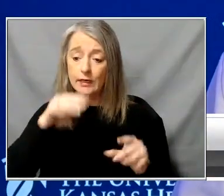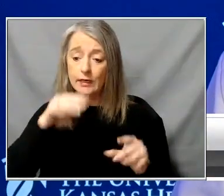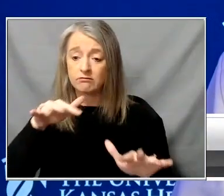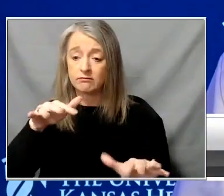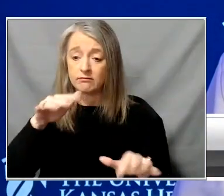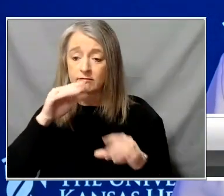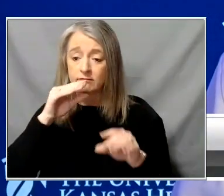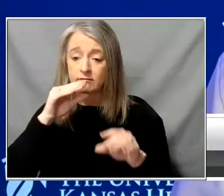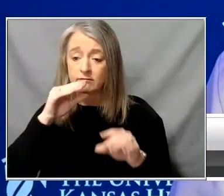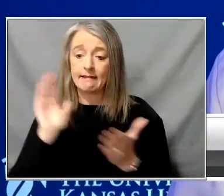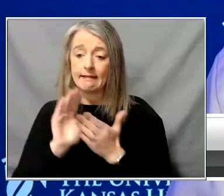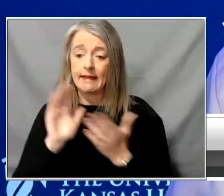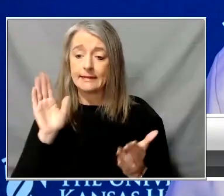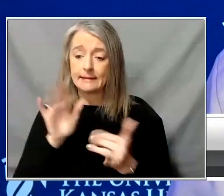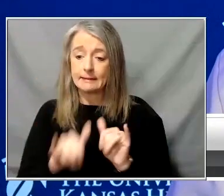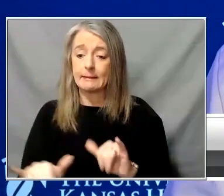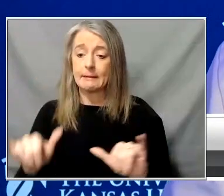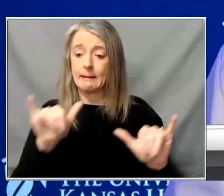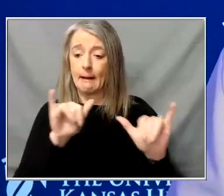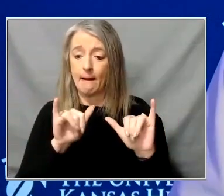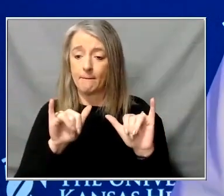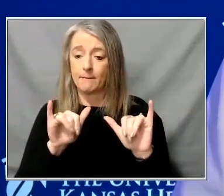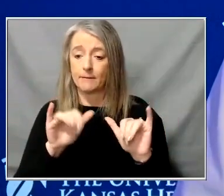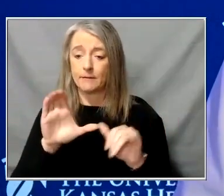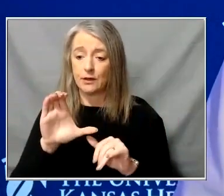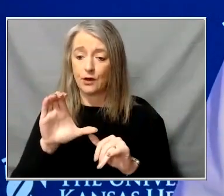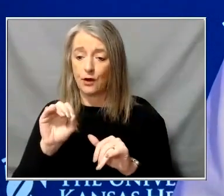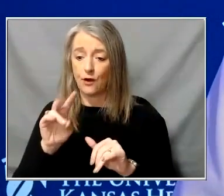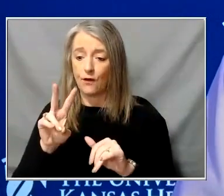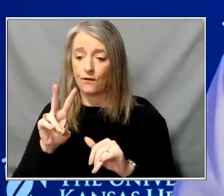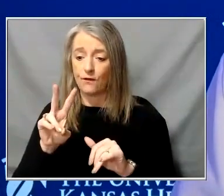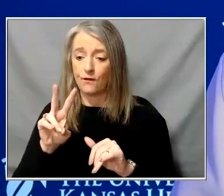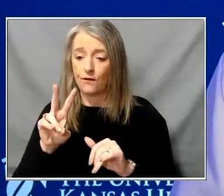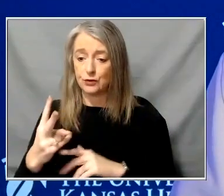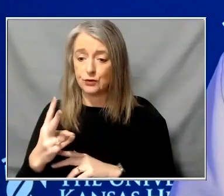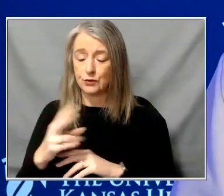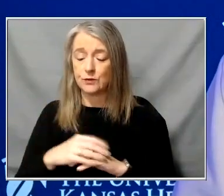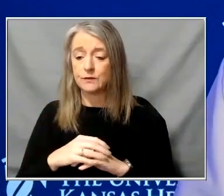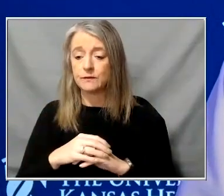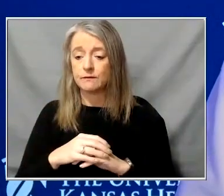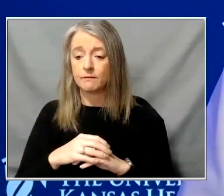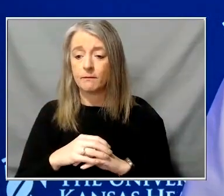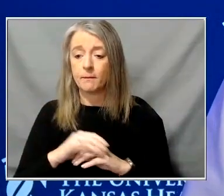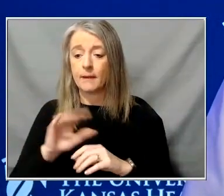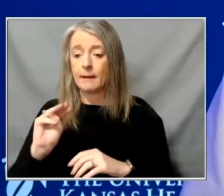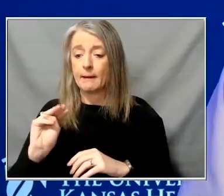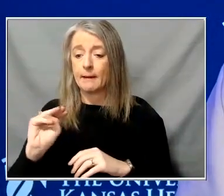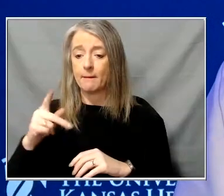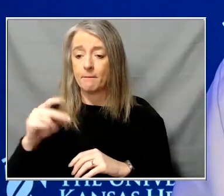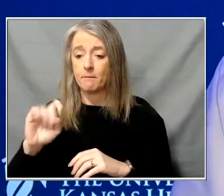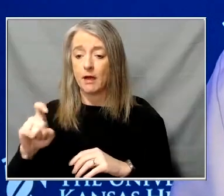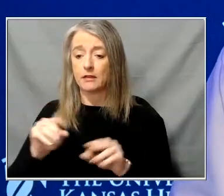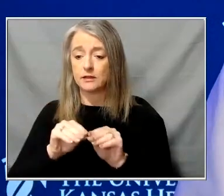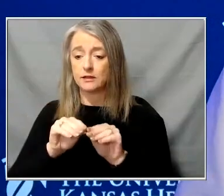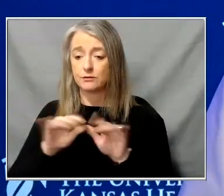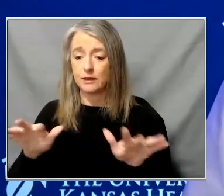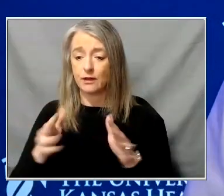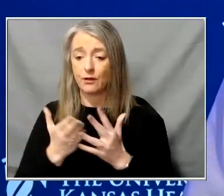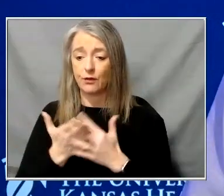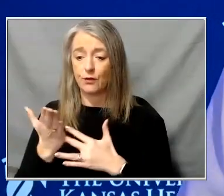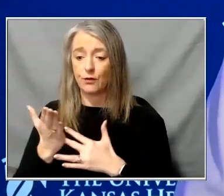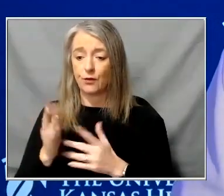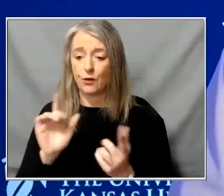interesting to know. Question from Lisa, wants to know if acid reflux is related to gallbladder issues. So